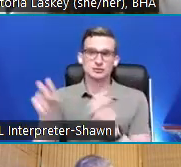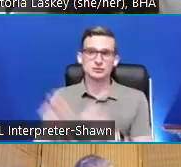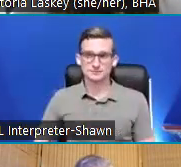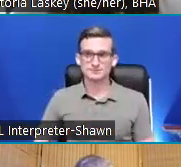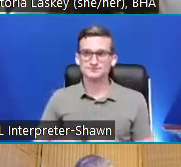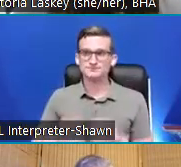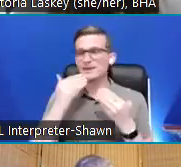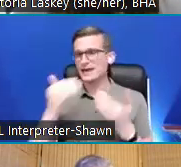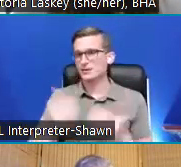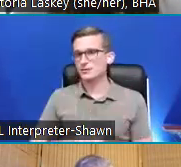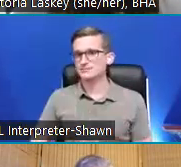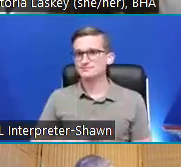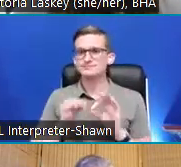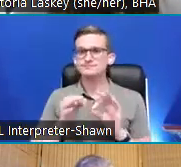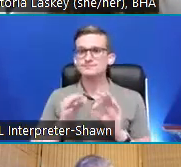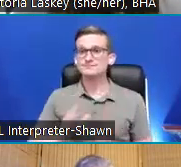Thank you.